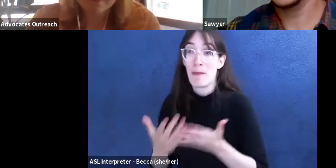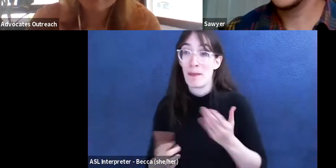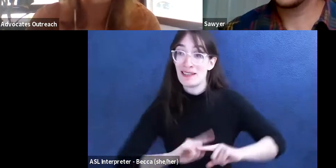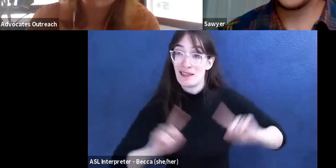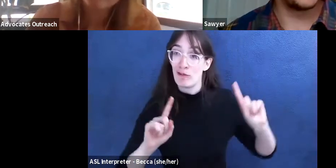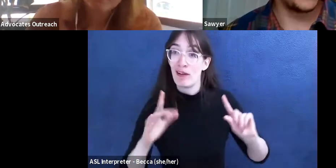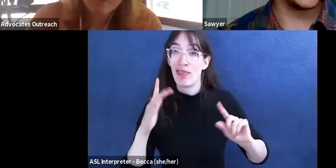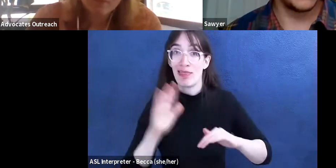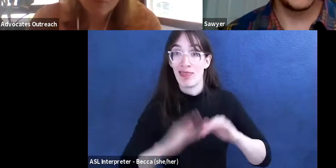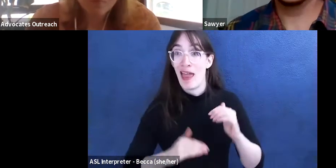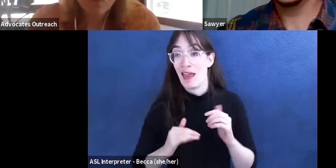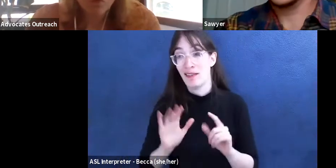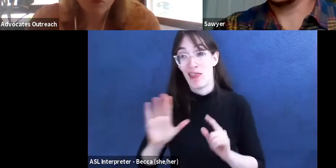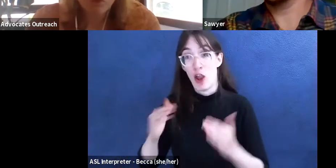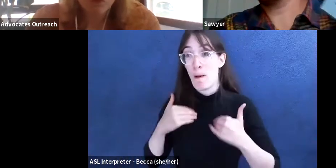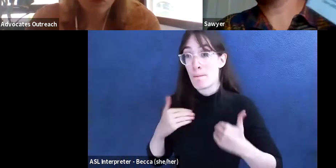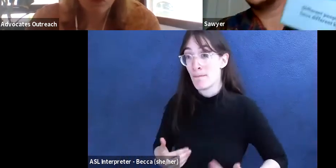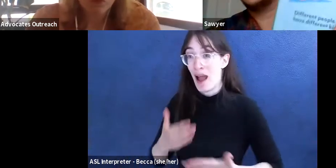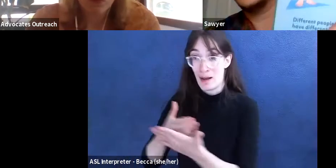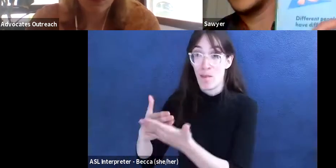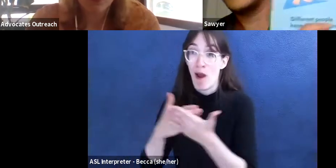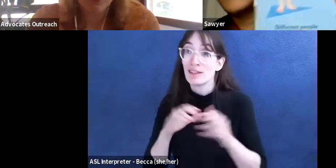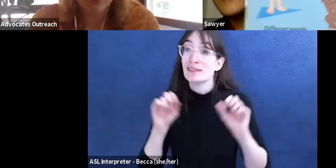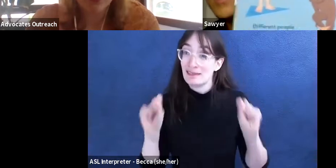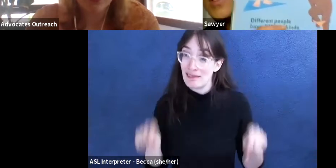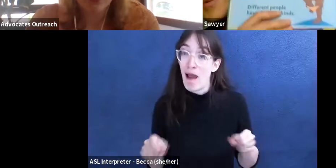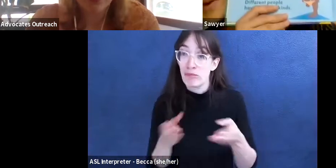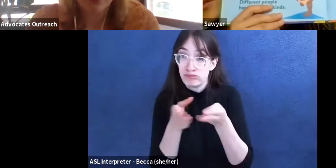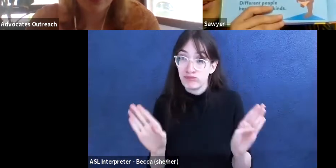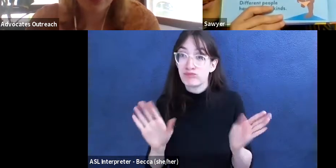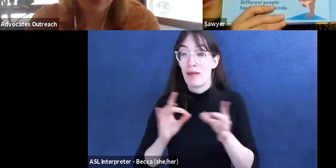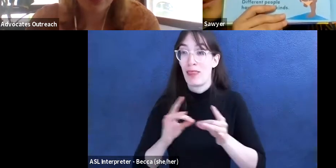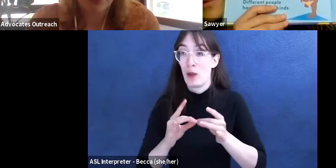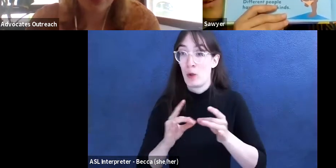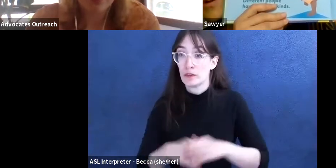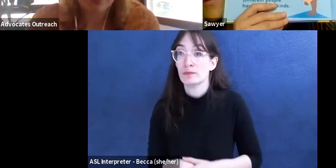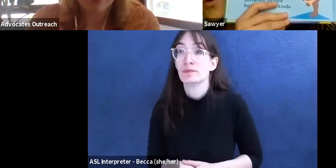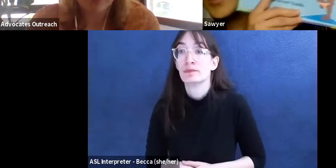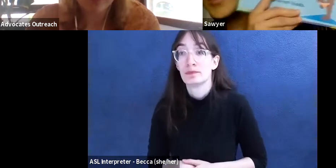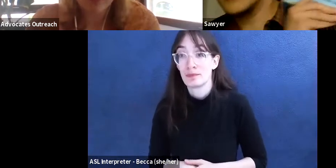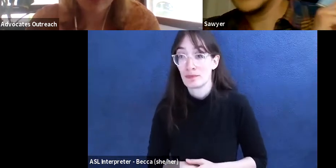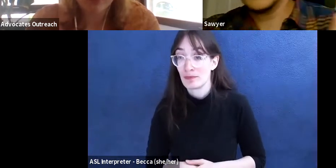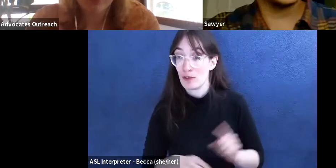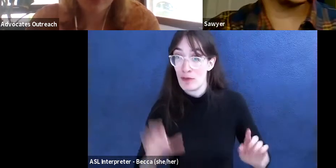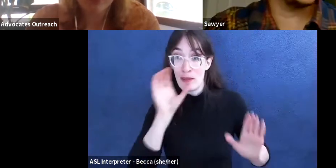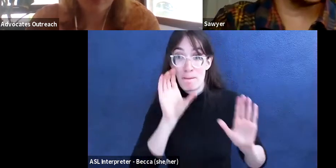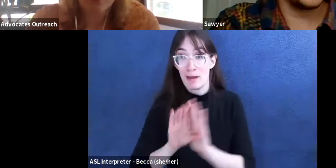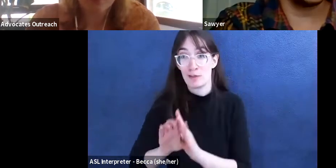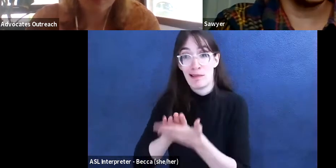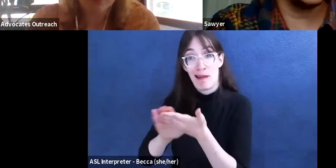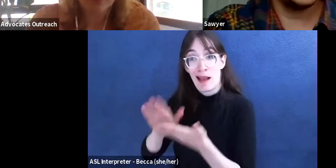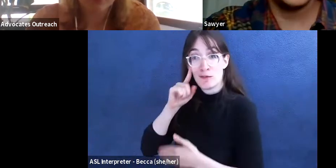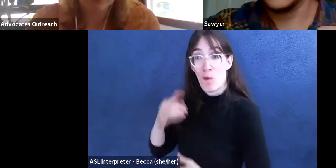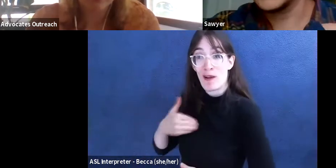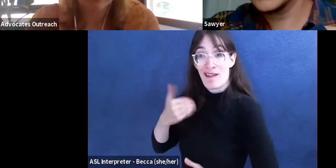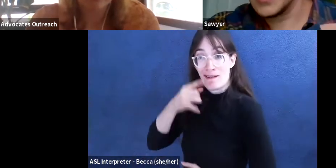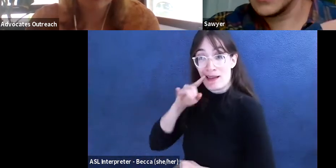out there that can help with this. Some people may have heard of the Bare Naked book.